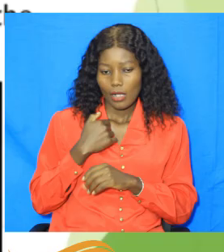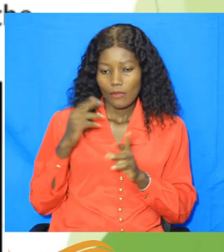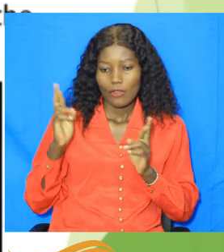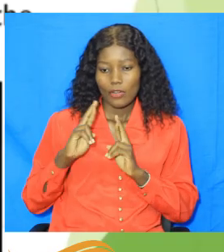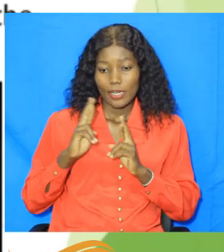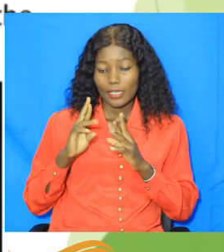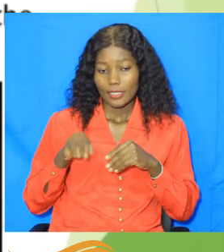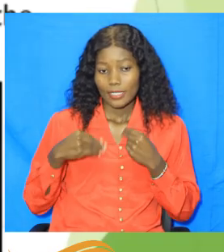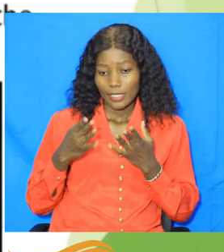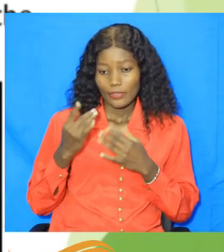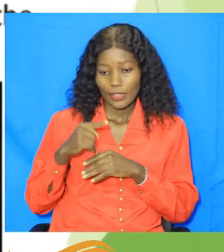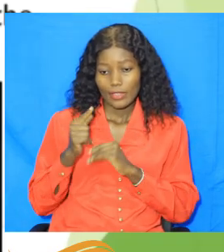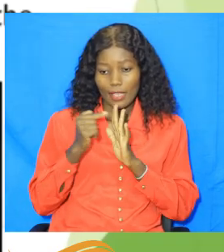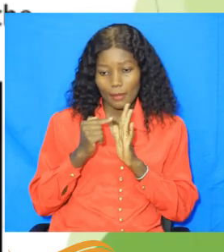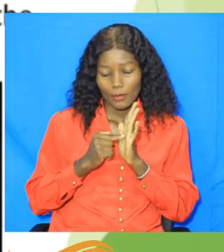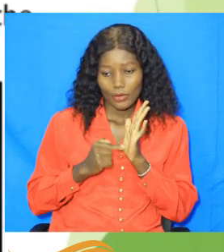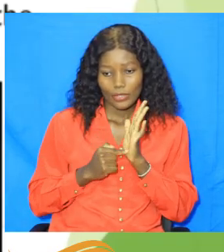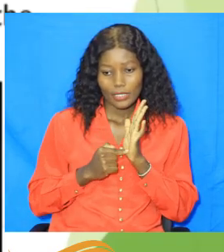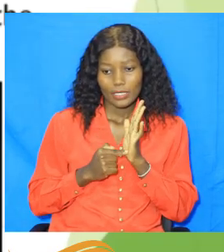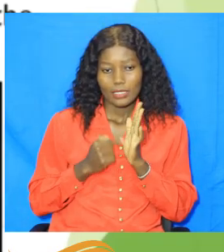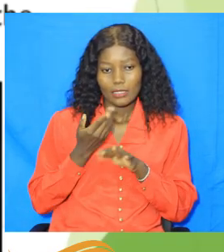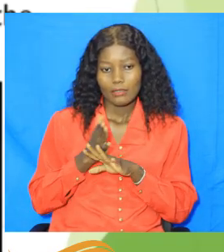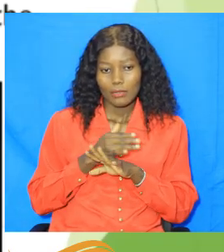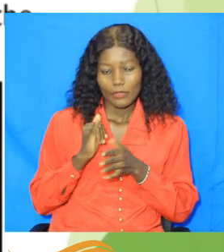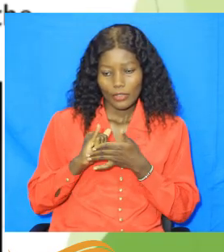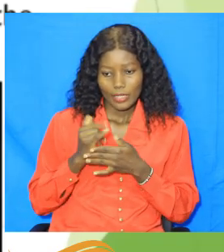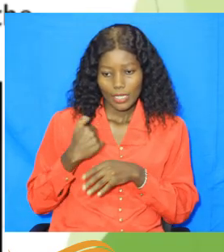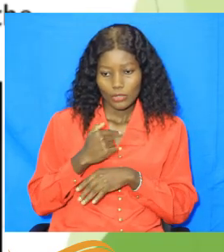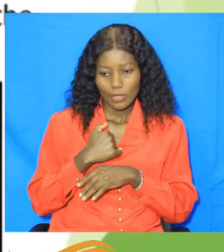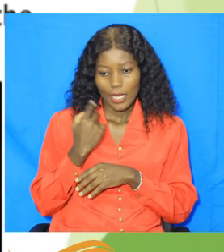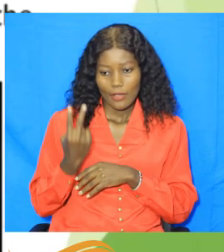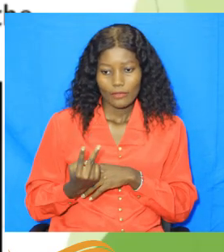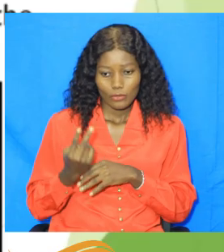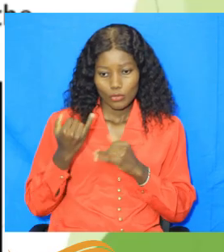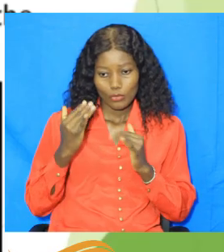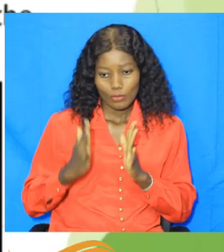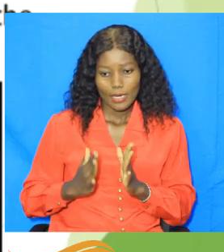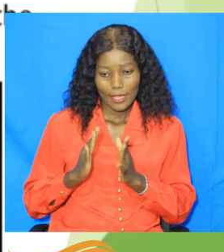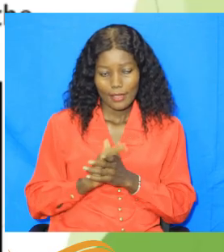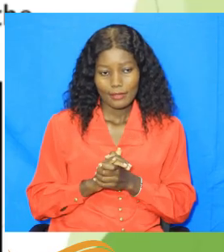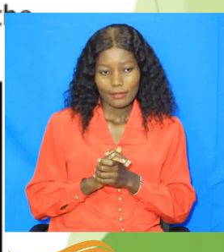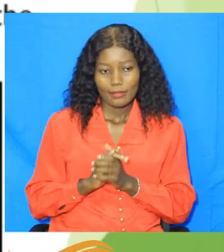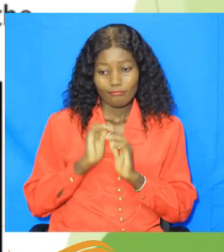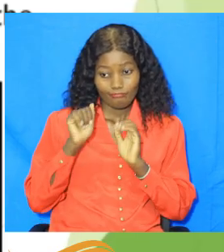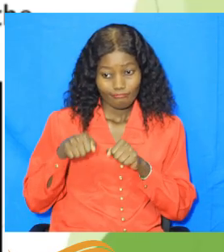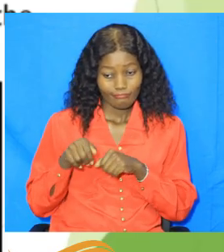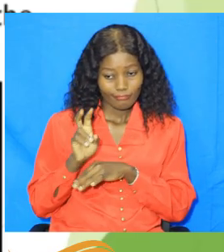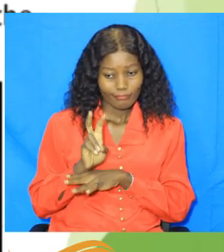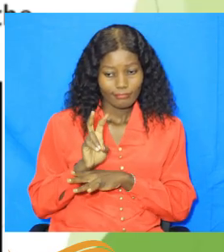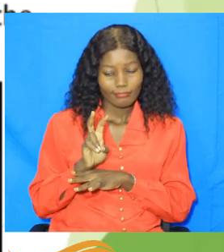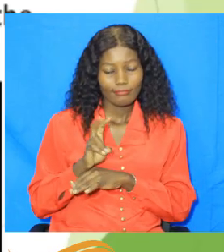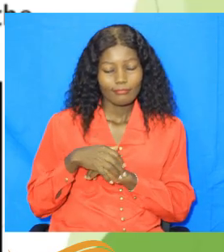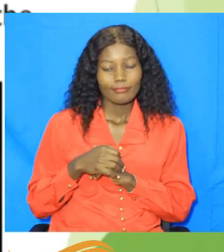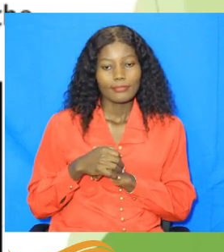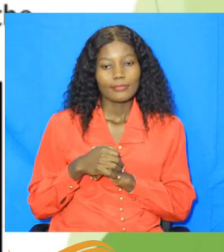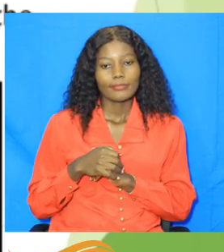given their points. No, before that, we have these two athletes. As we can see, there